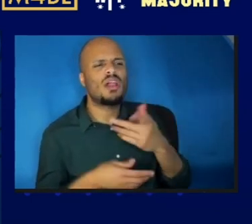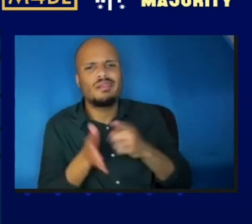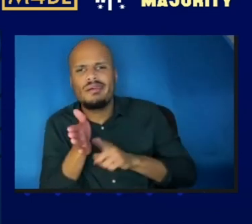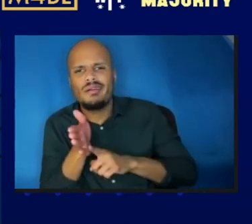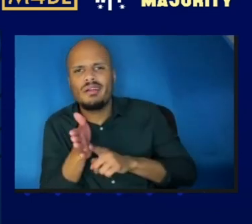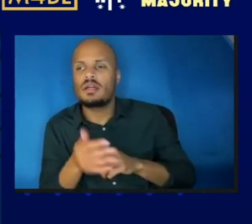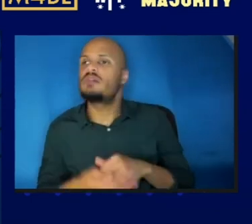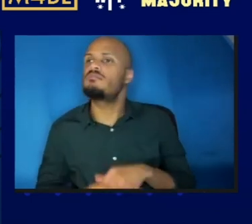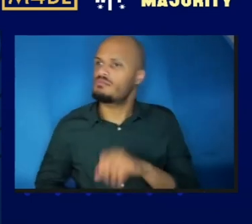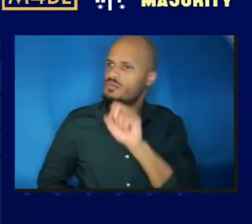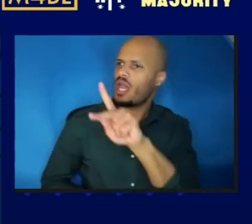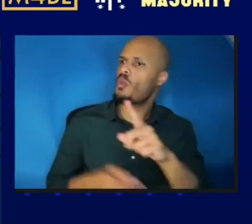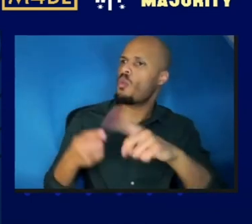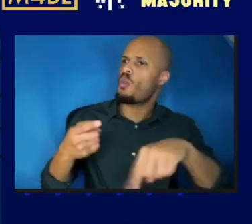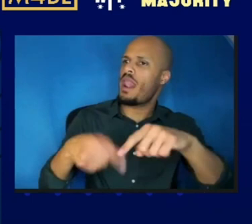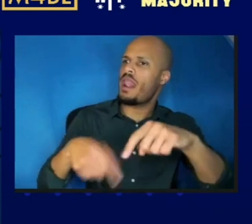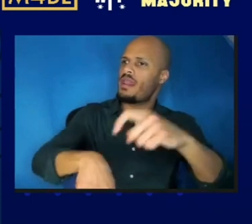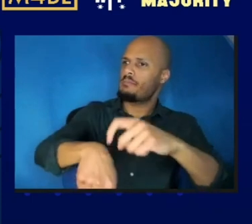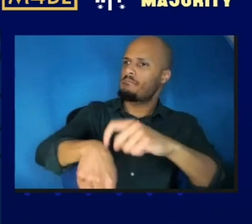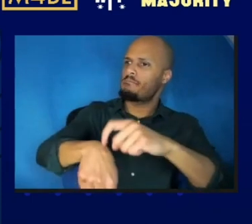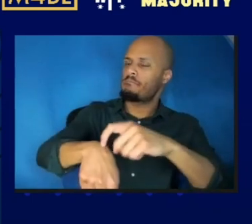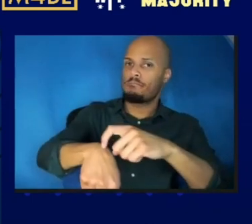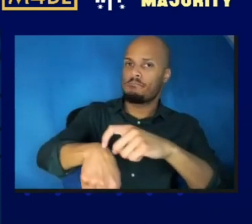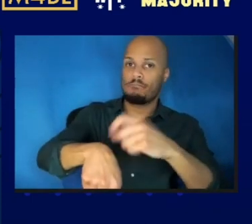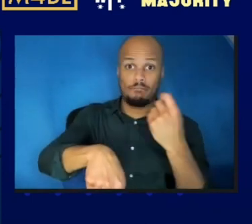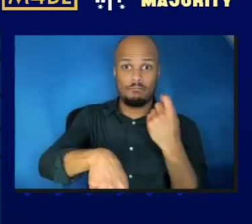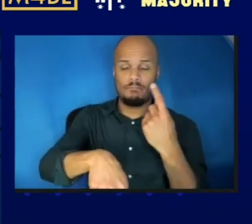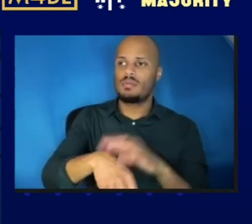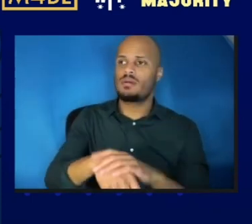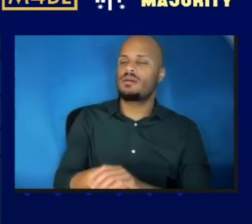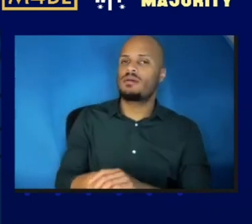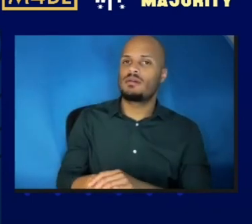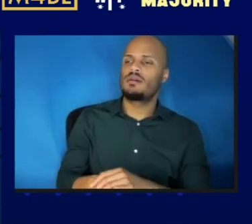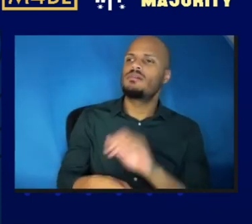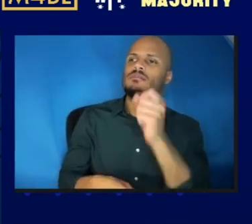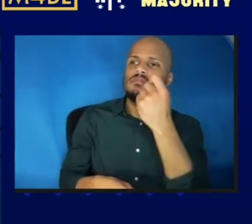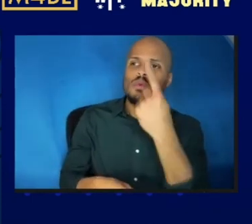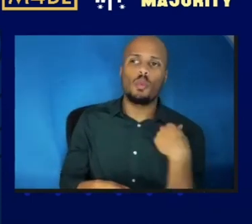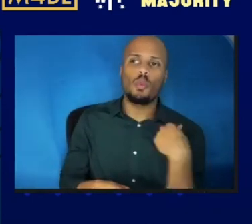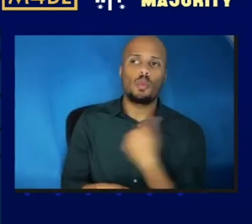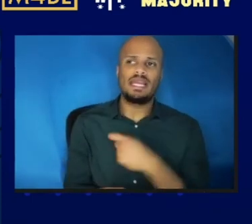when that will be, right? Representative so-and-so, we need